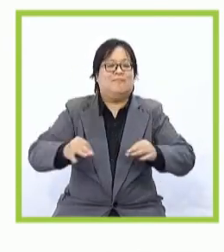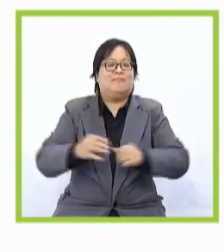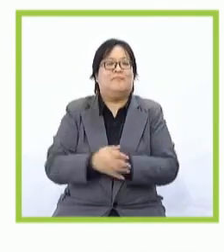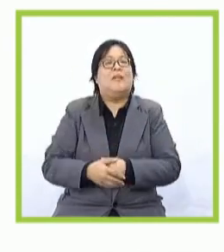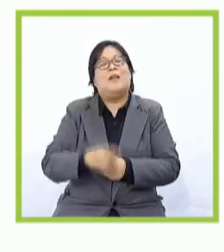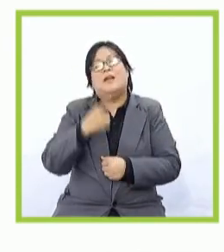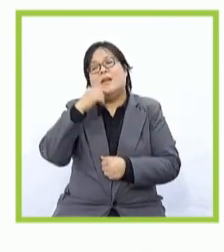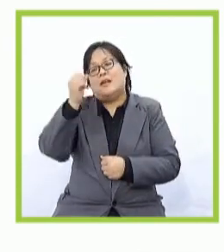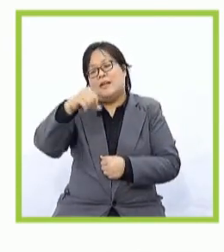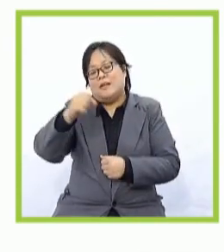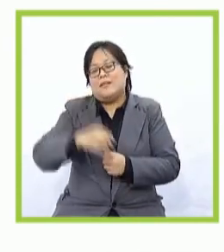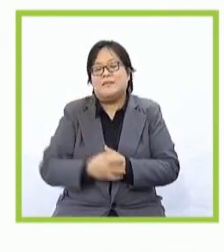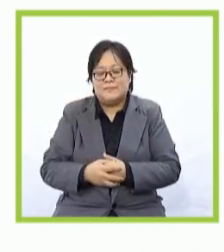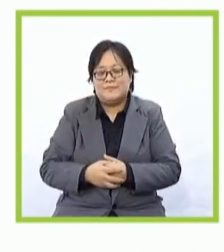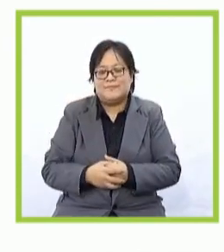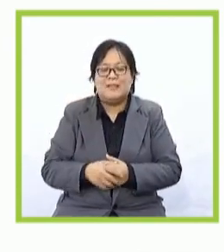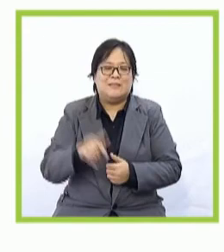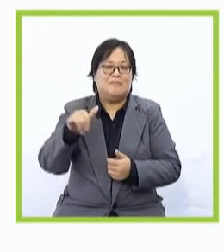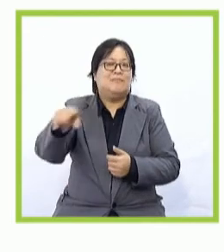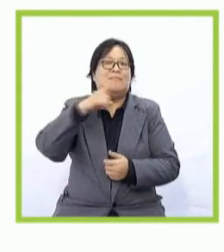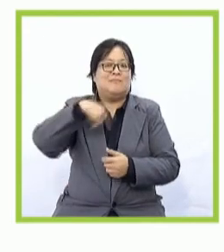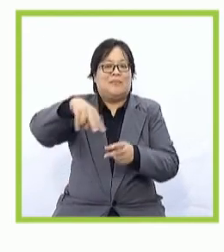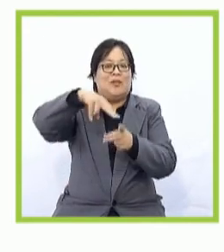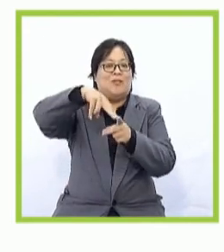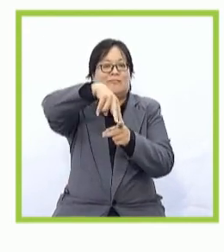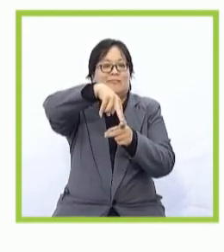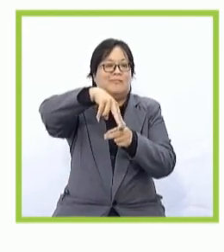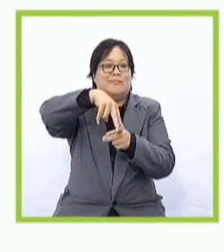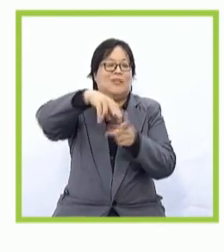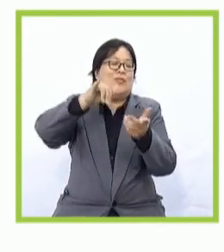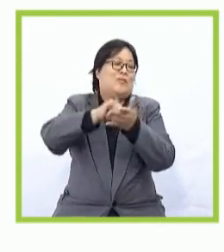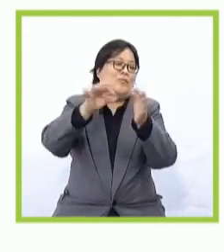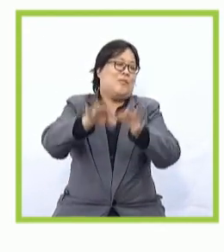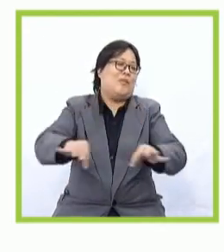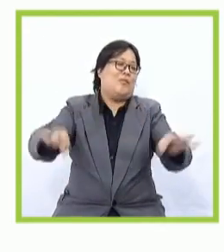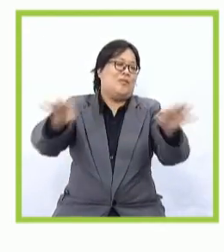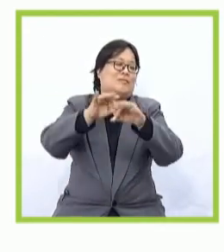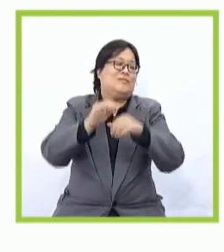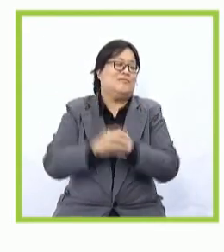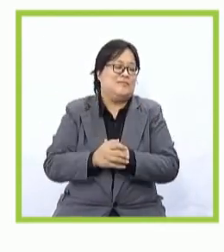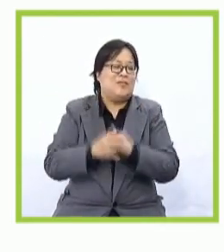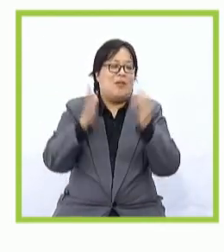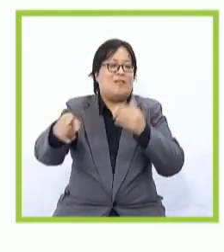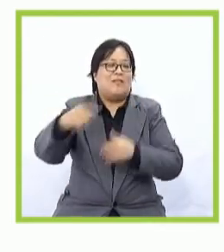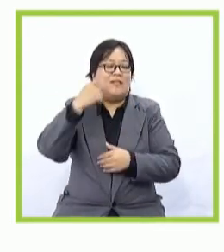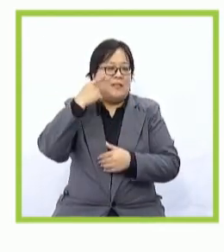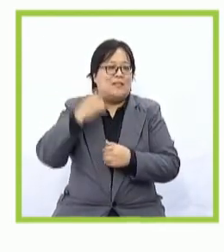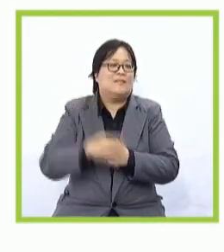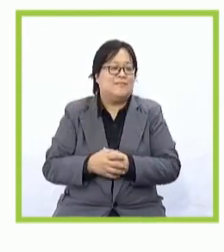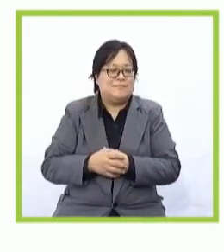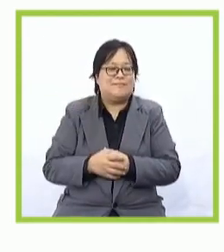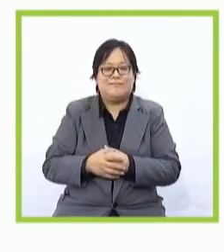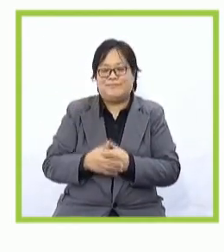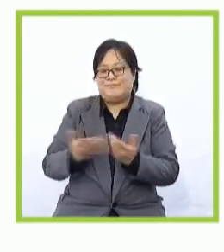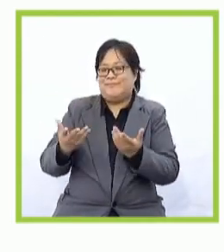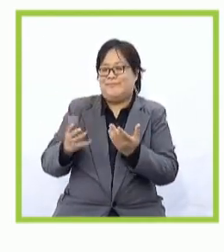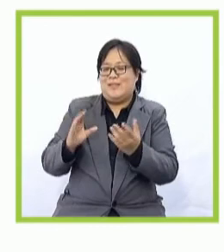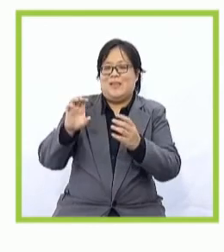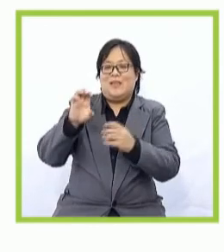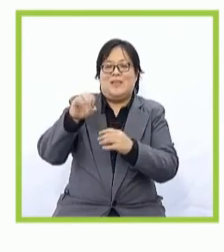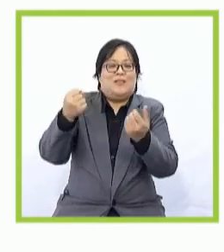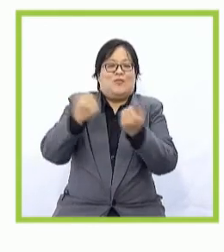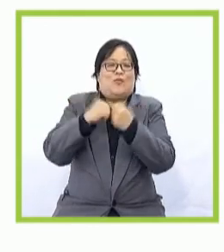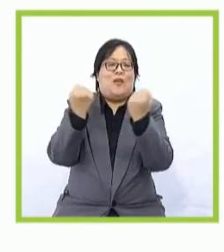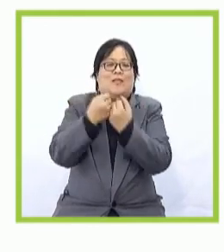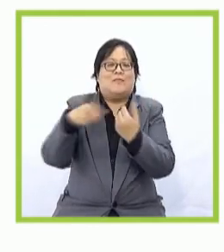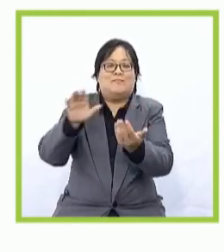Yes. In fact, those are the most important people. So sometimes people think that faced with an unequal society, what you need to do is